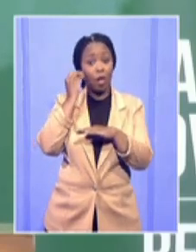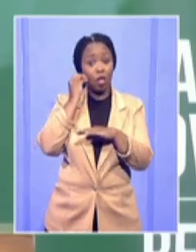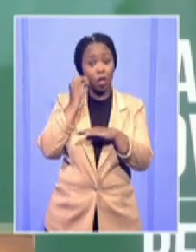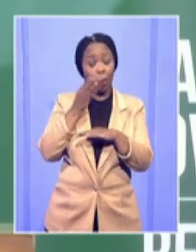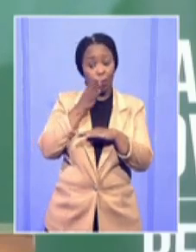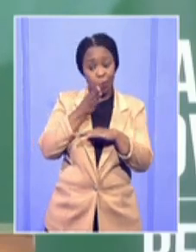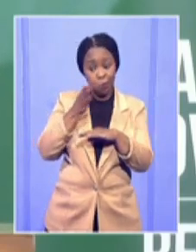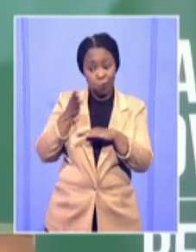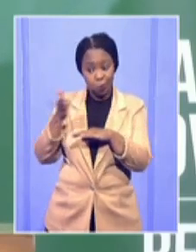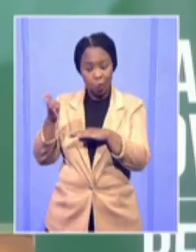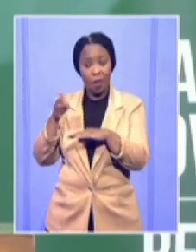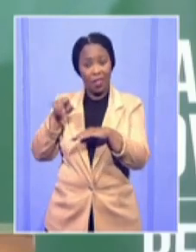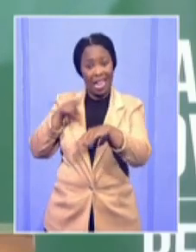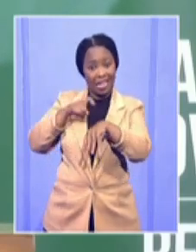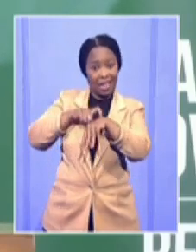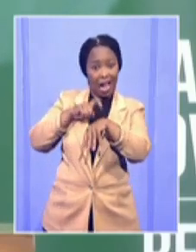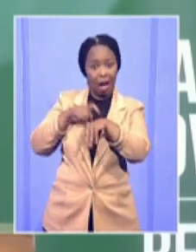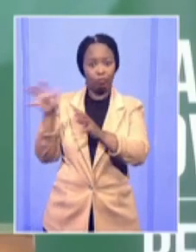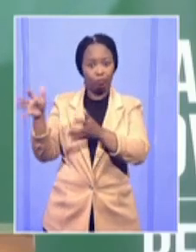time.